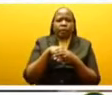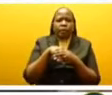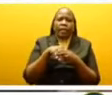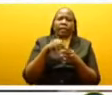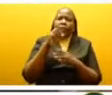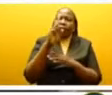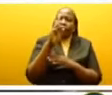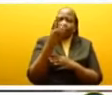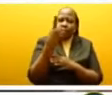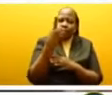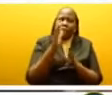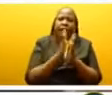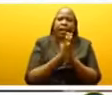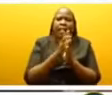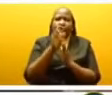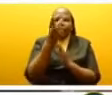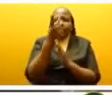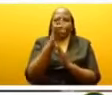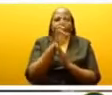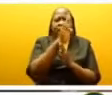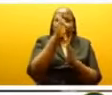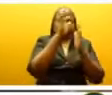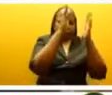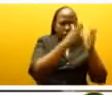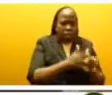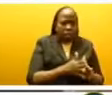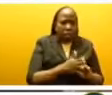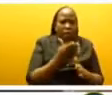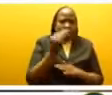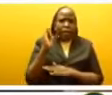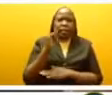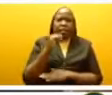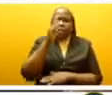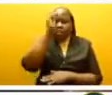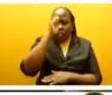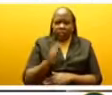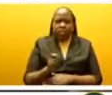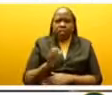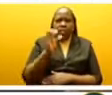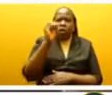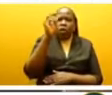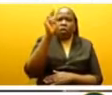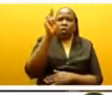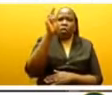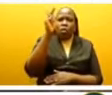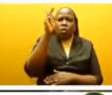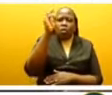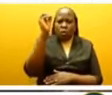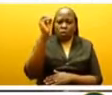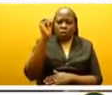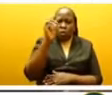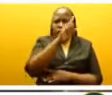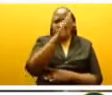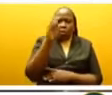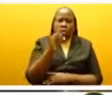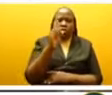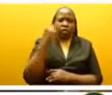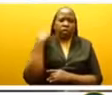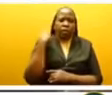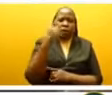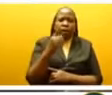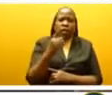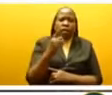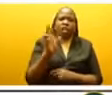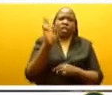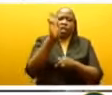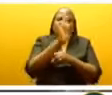and second respondent by His Honorable Justice Ouko. And the first question was to do with the question of